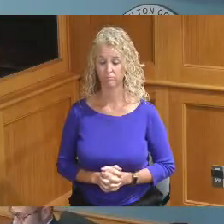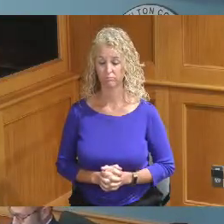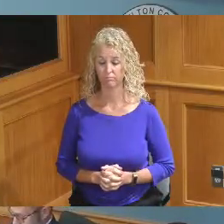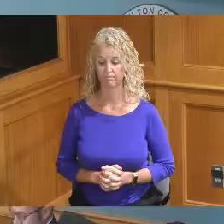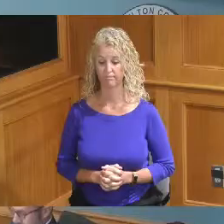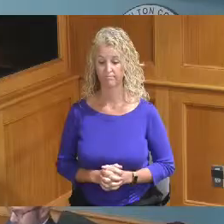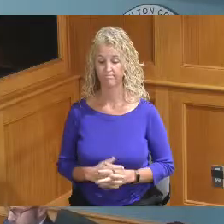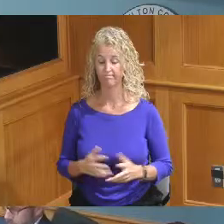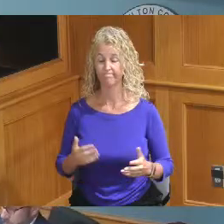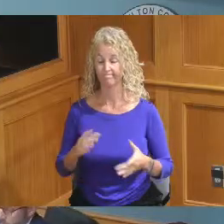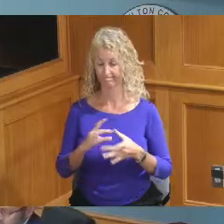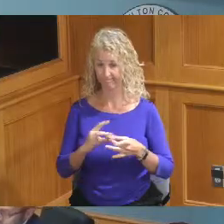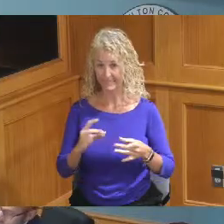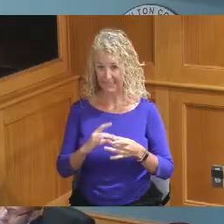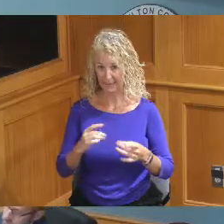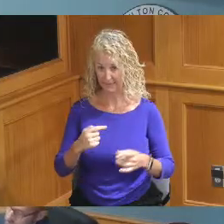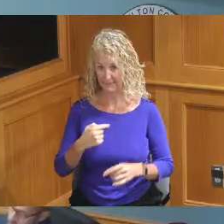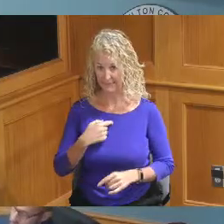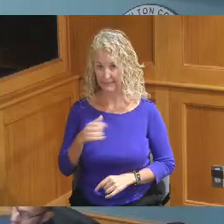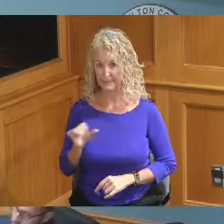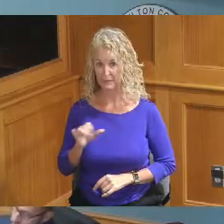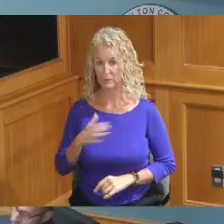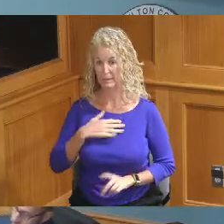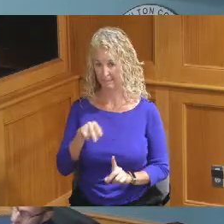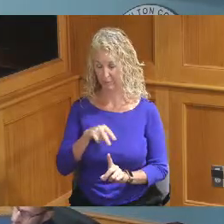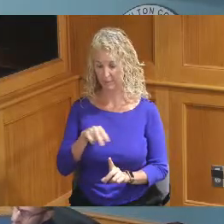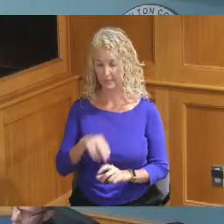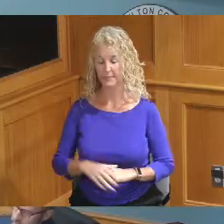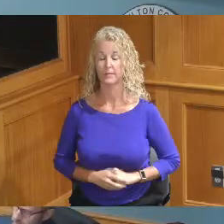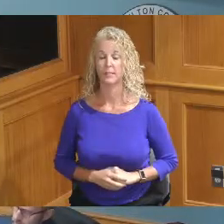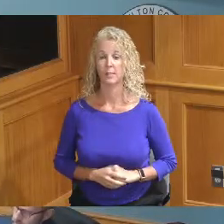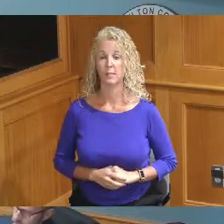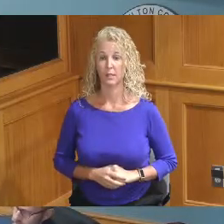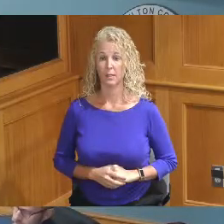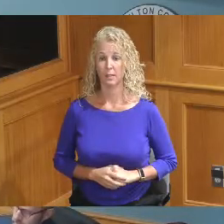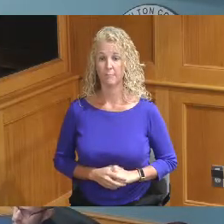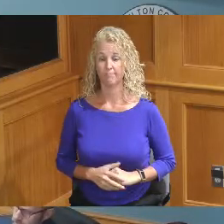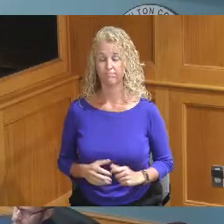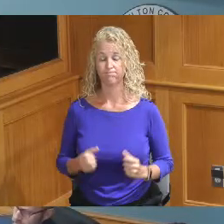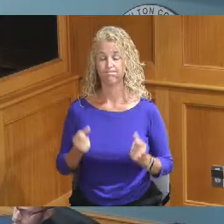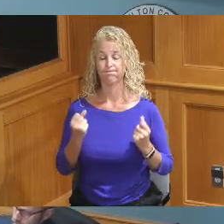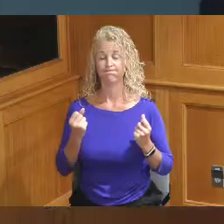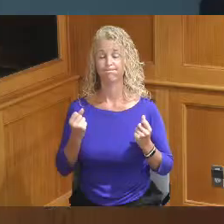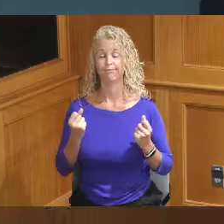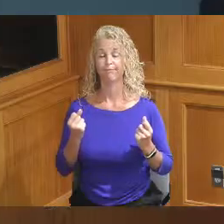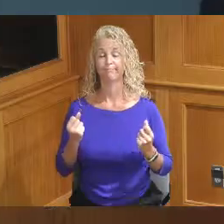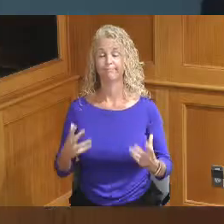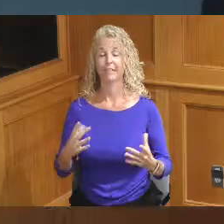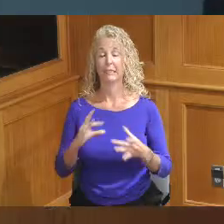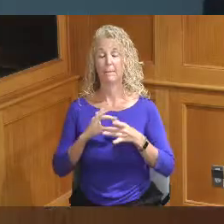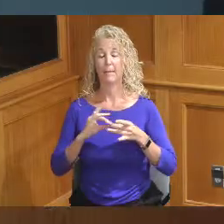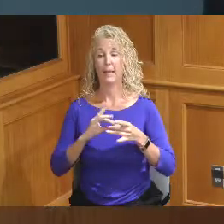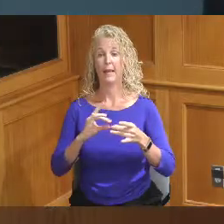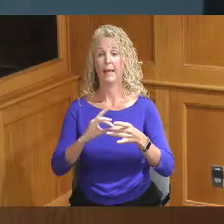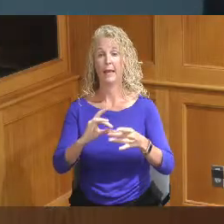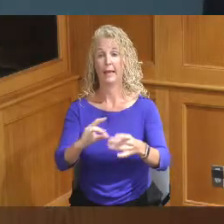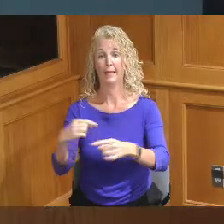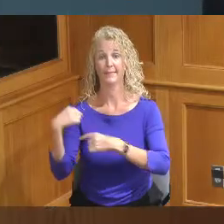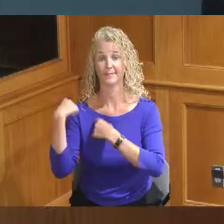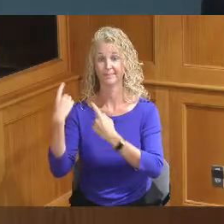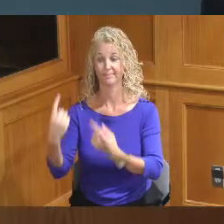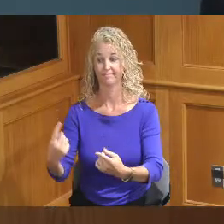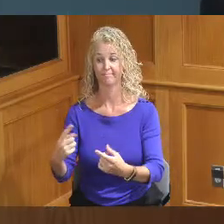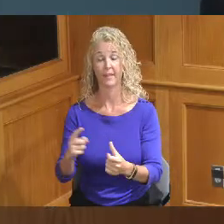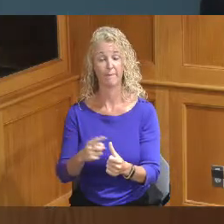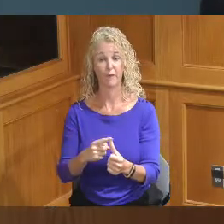I too have some comments related to this item. We have had many comments related to these items.